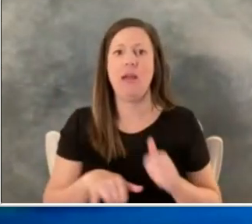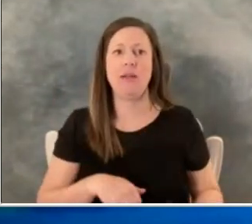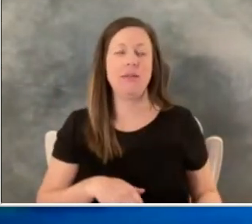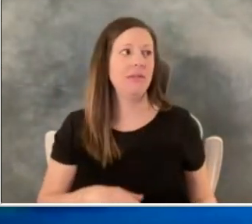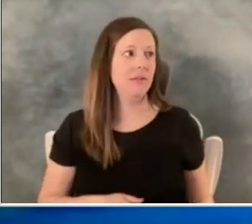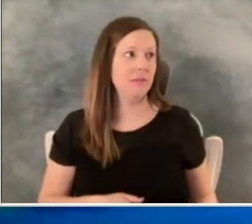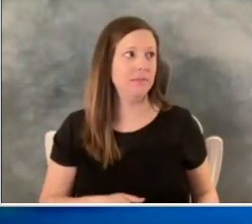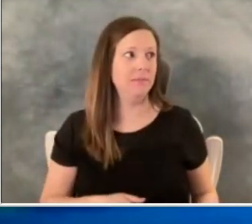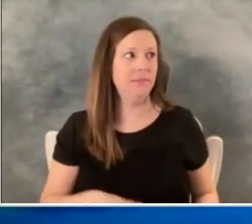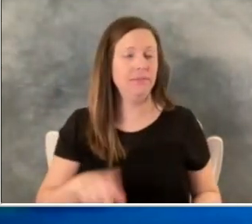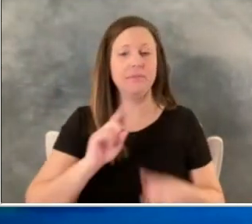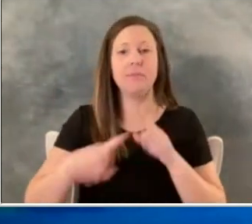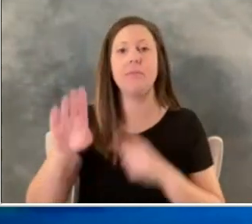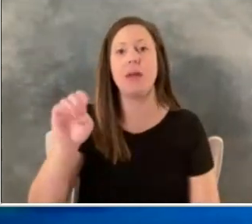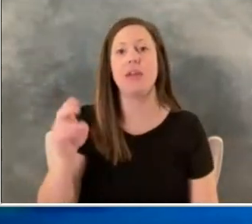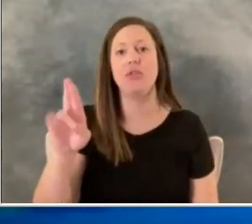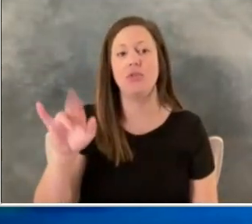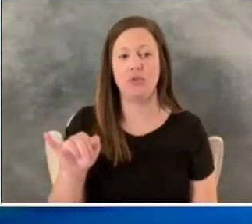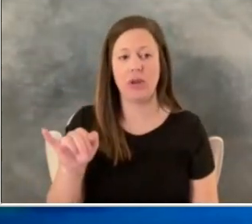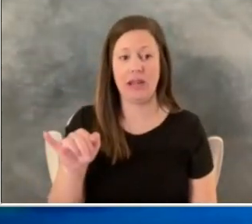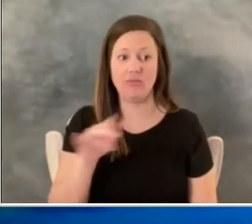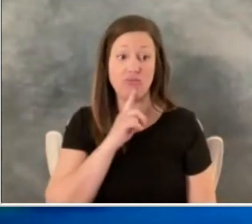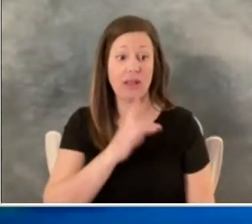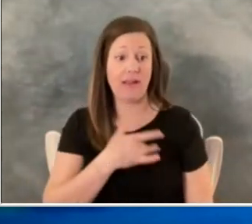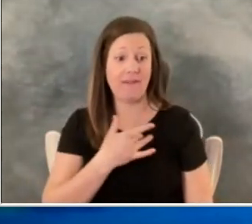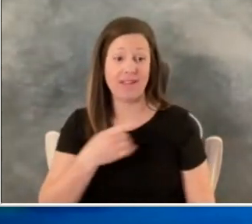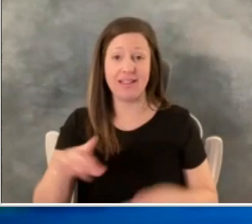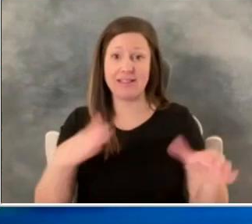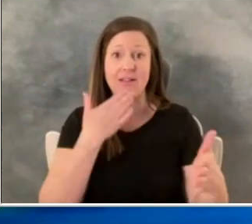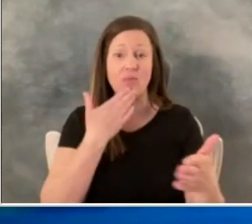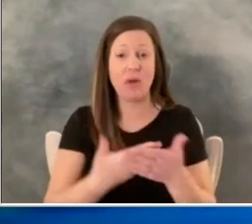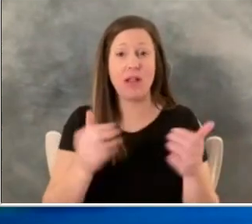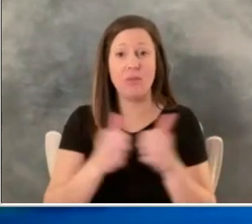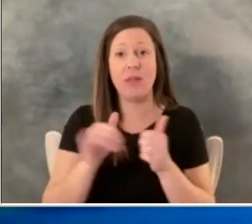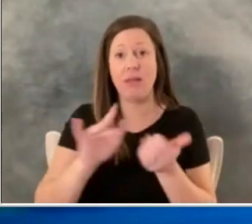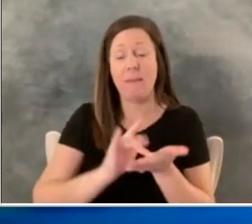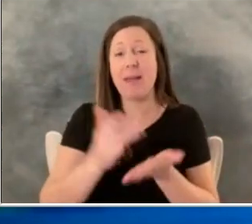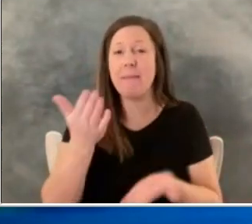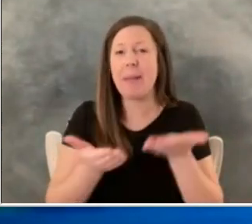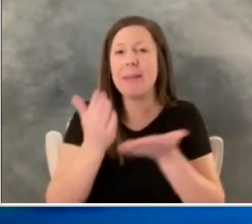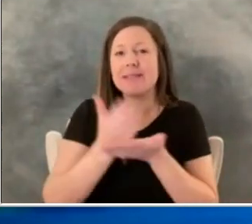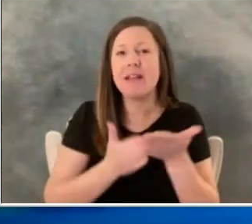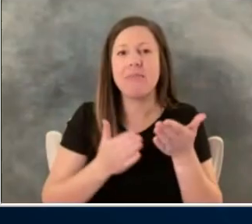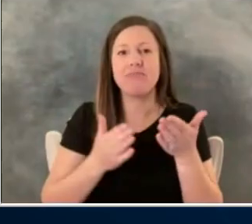correct me if I'm wrong, but I think Yuri's done quite well with the medication, maybe some mild fatigue at times.